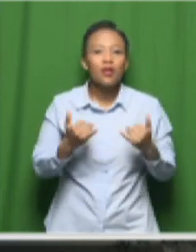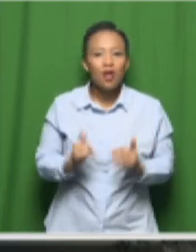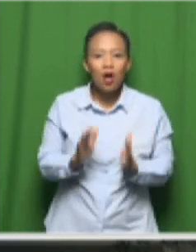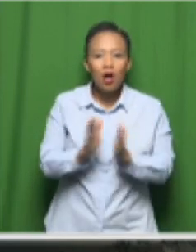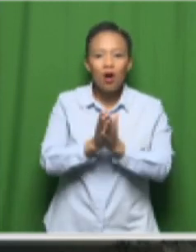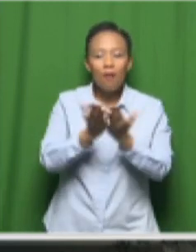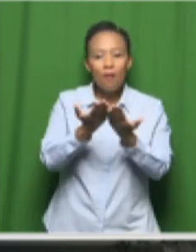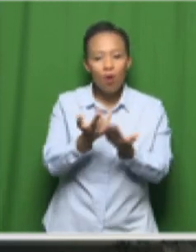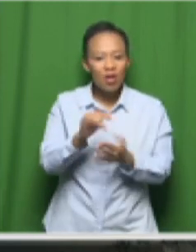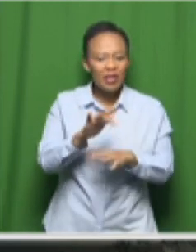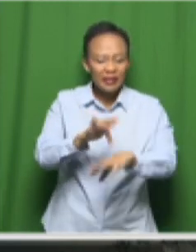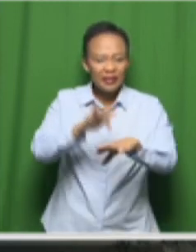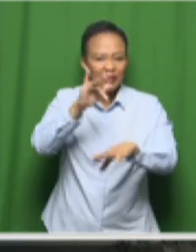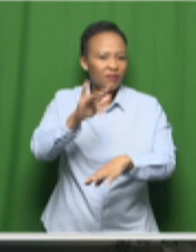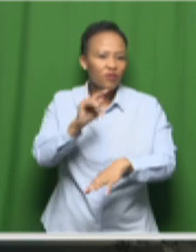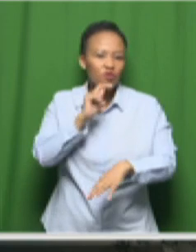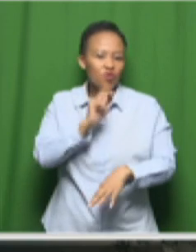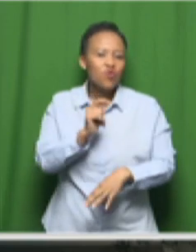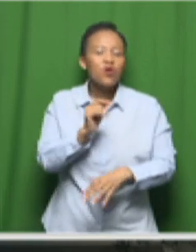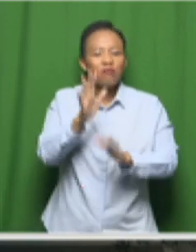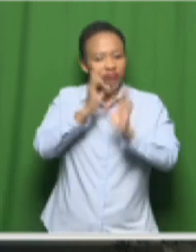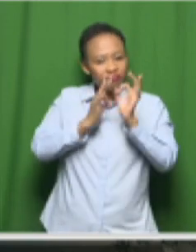of what happened about 2 decades ago.